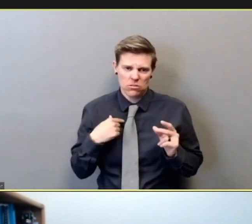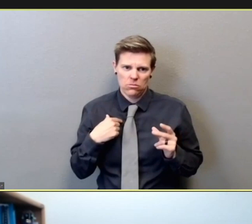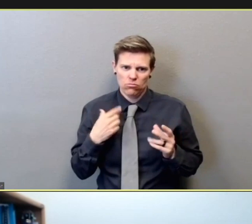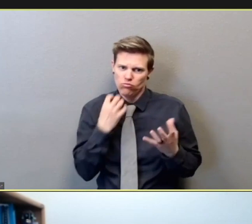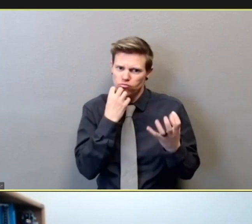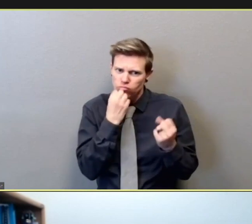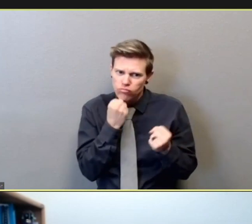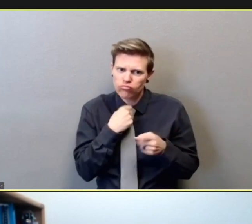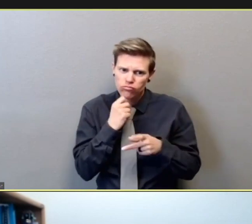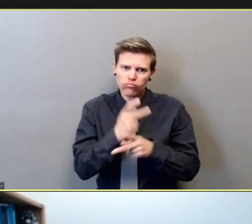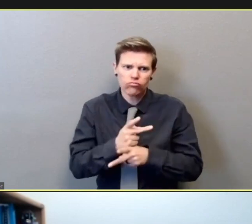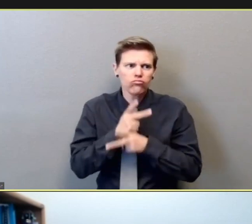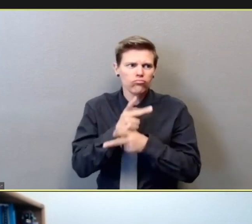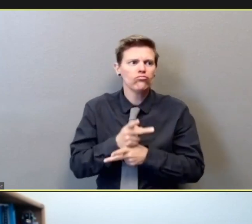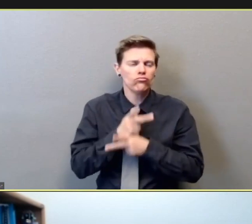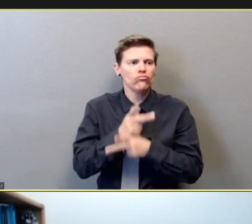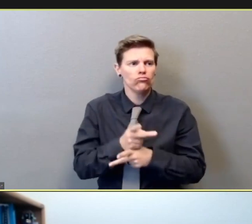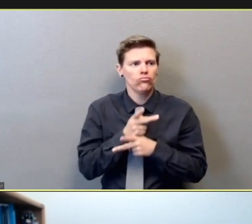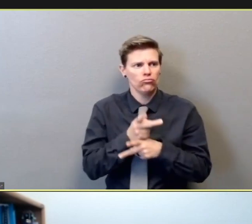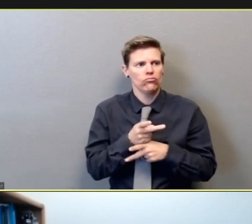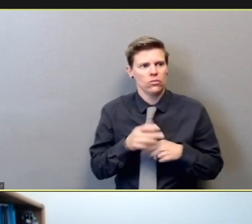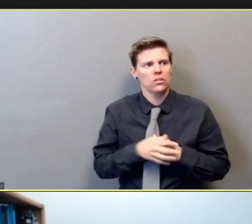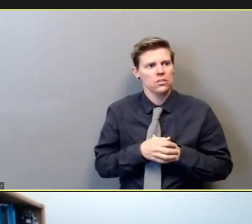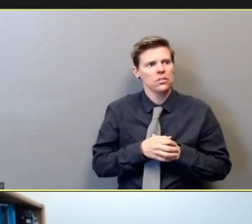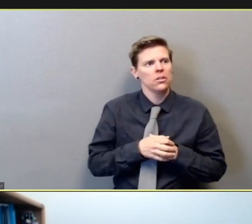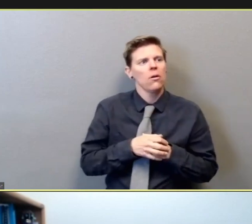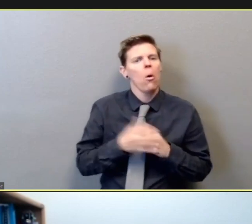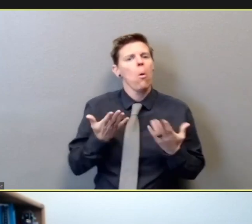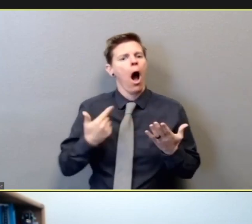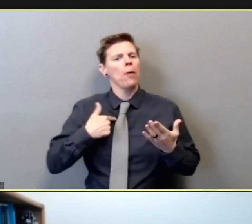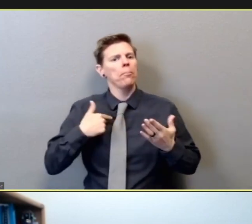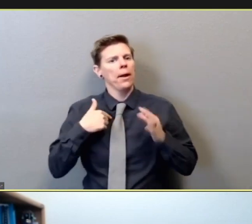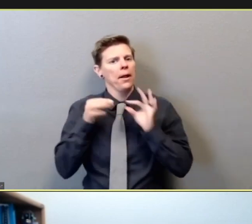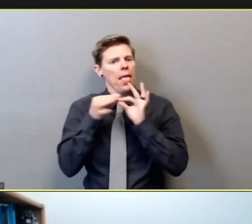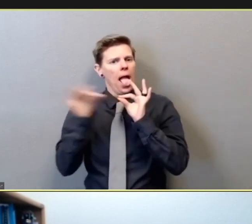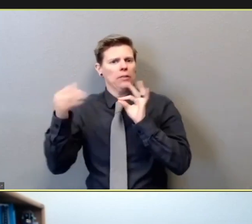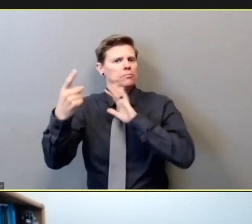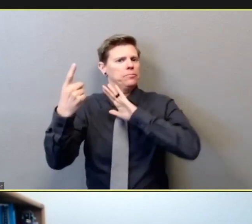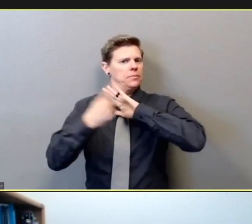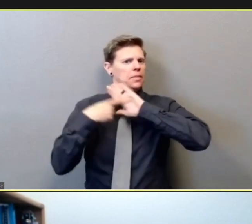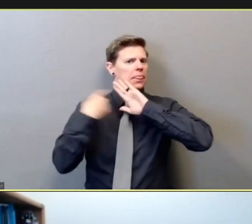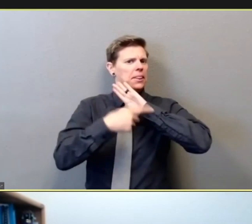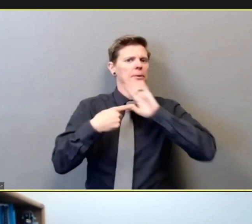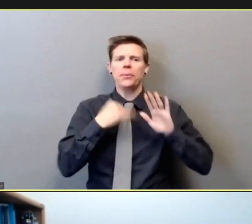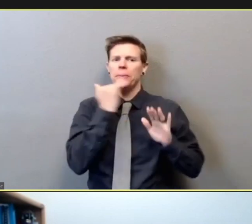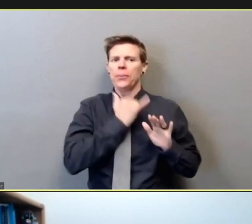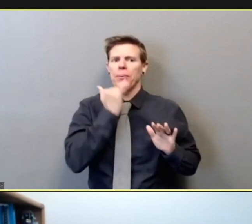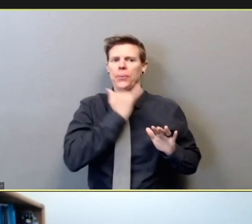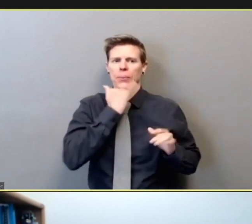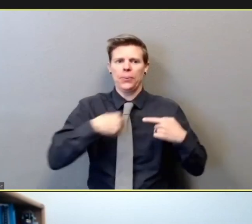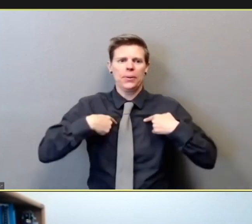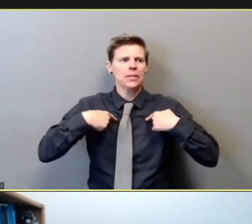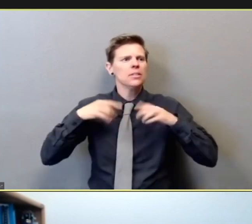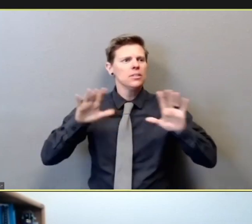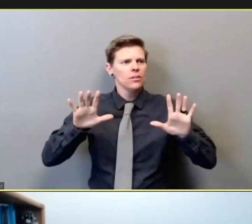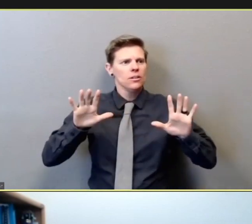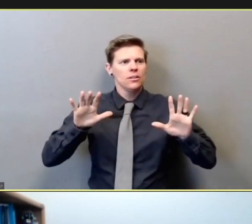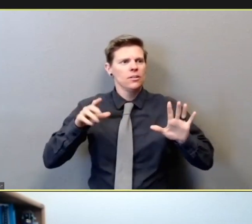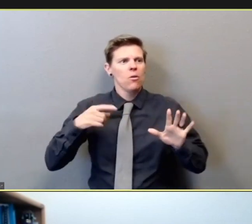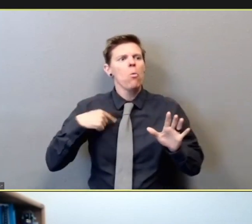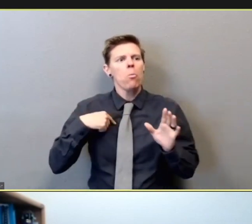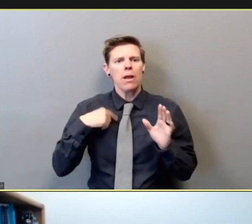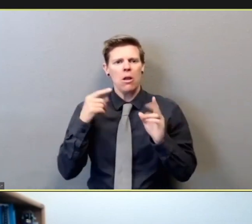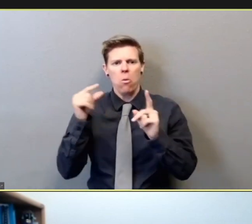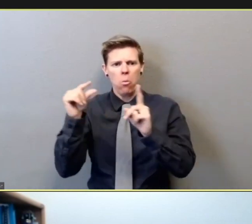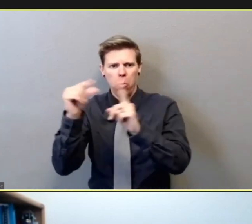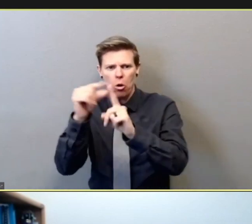actually, what I just said, correct? Yeah, I didn't mean to contradict Secretary Collins. We were saying two different things. She